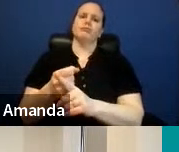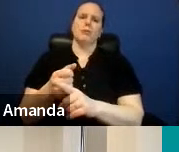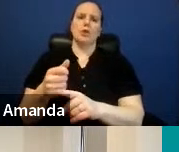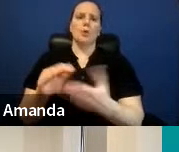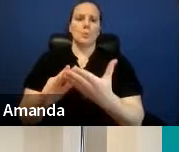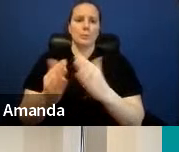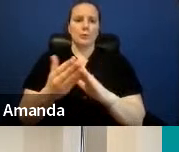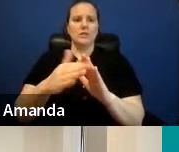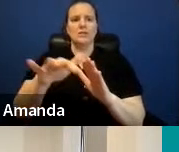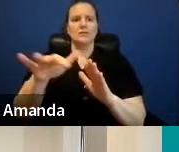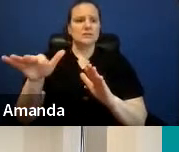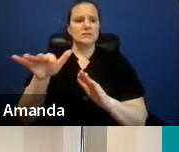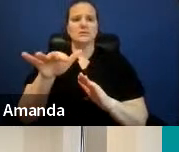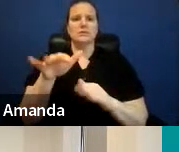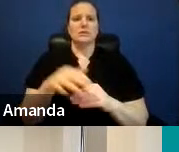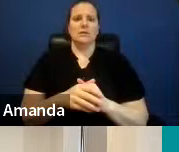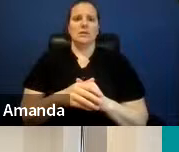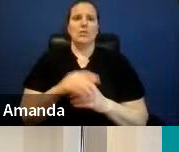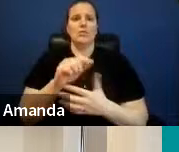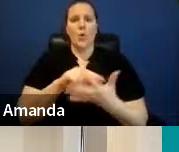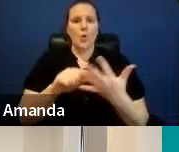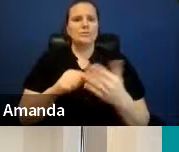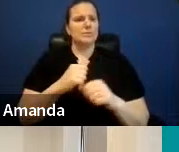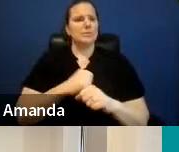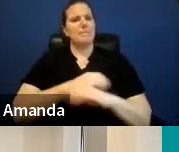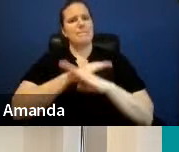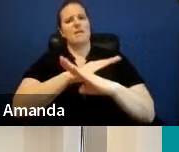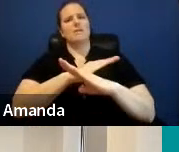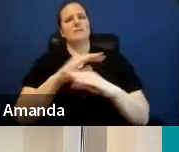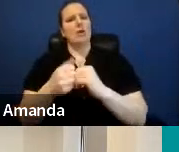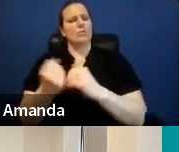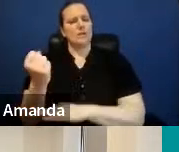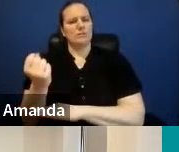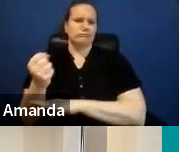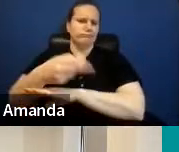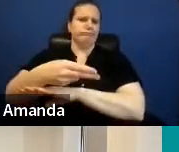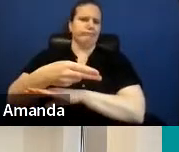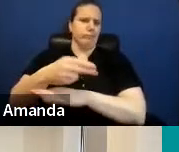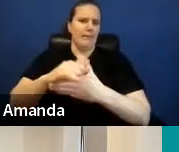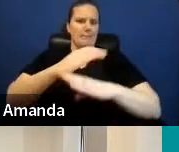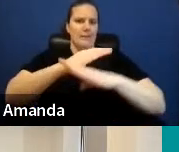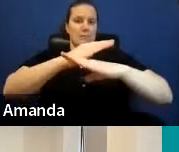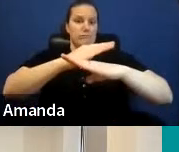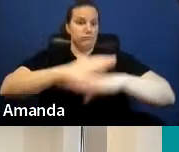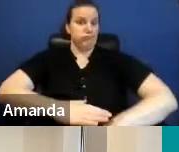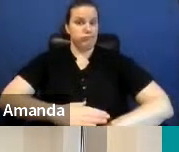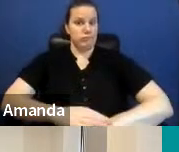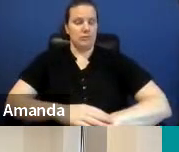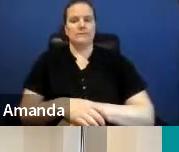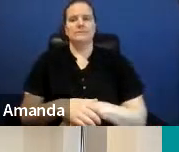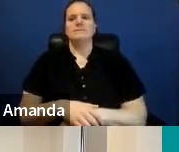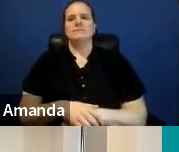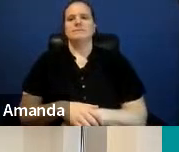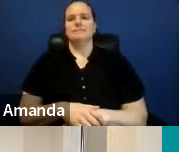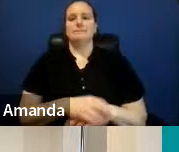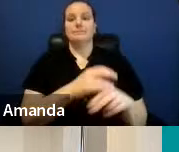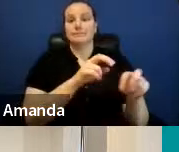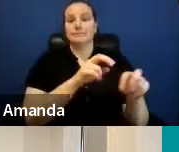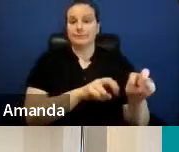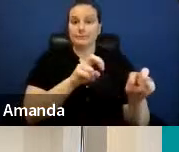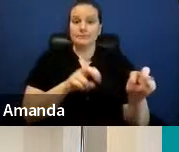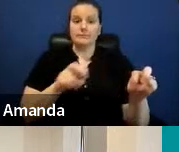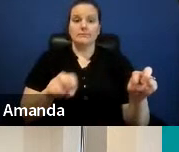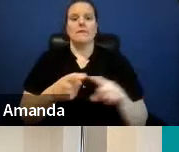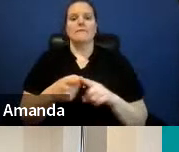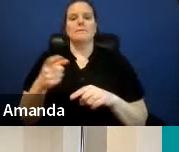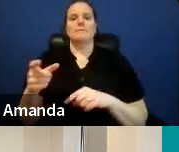that are experiencing significant barriers, and how we can overcome those. It did include some panelists from our CPO mini